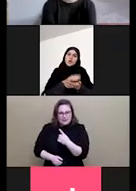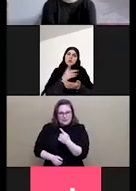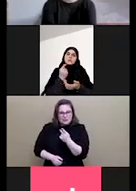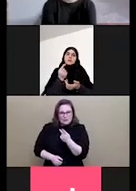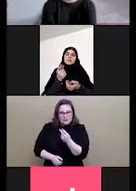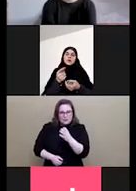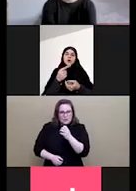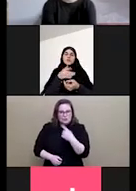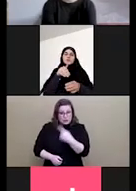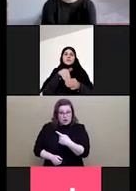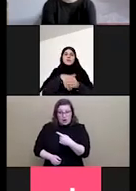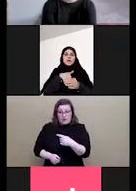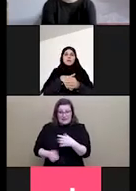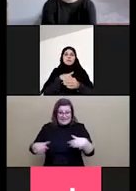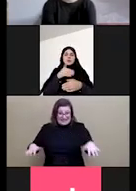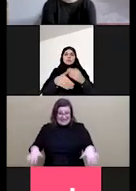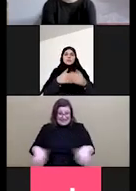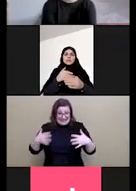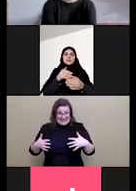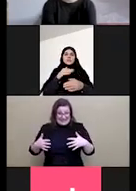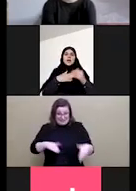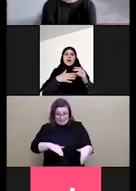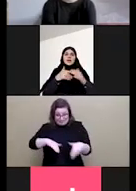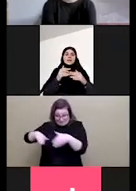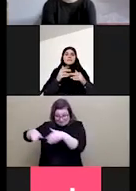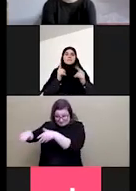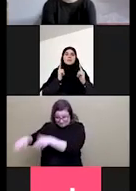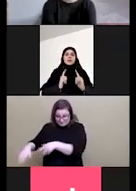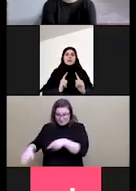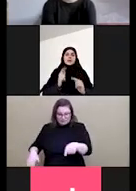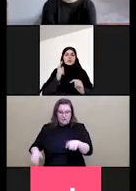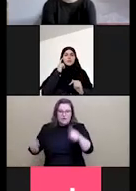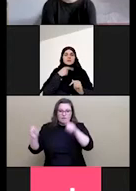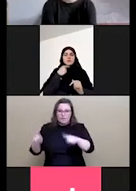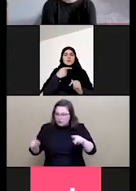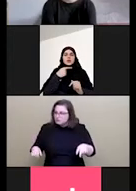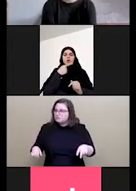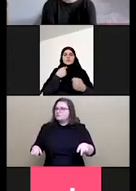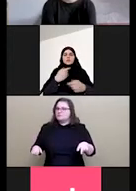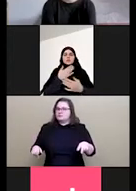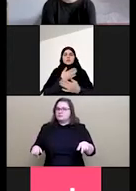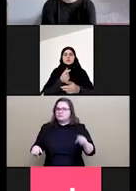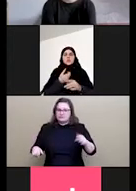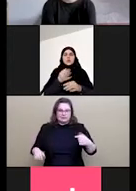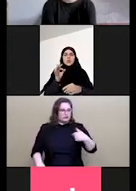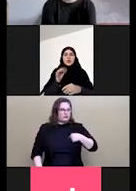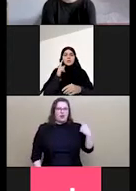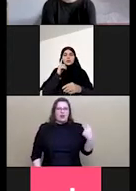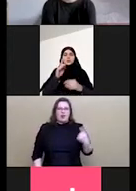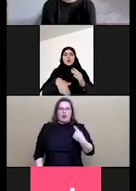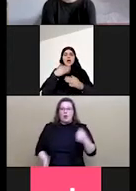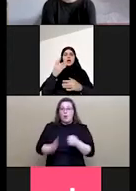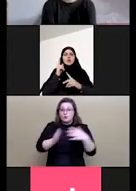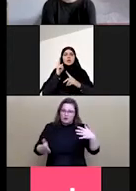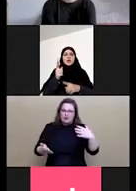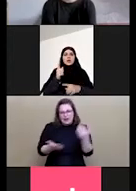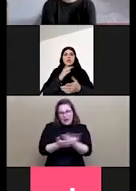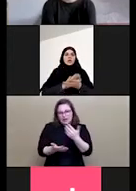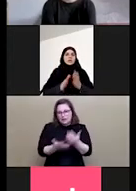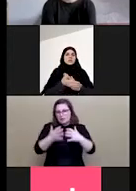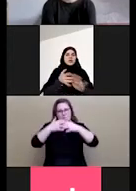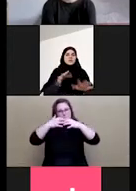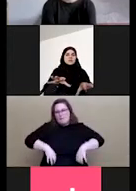after the war, they basically realized that they are left on their own because the country just was devastated by the